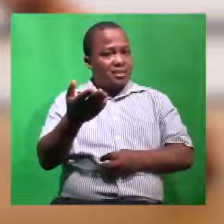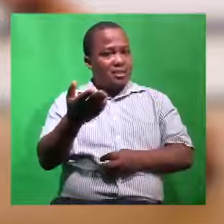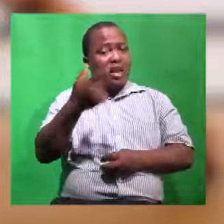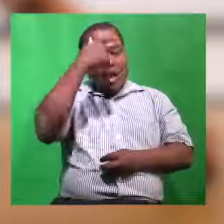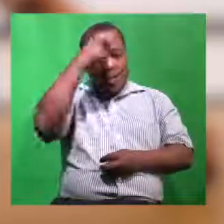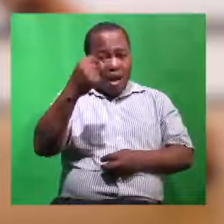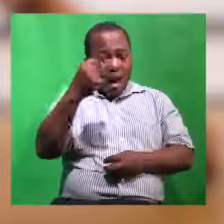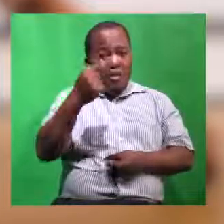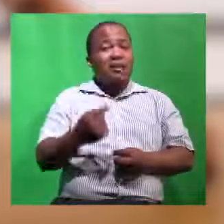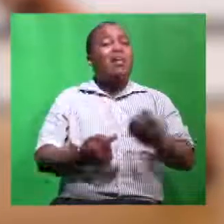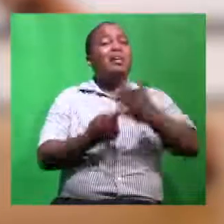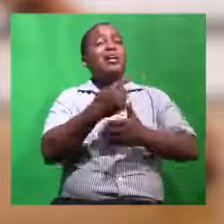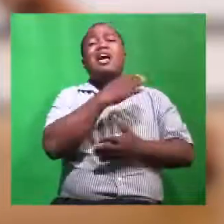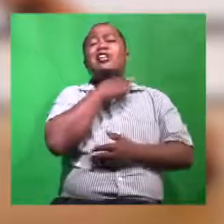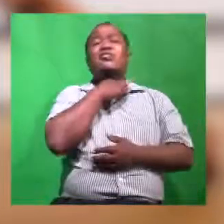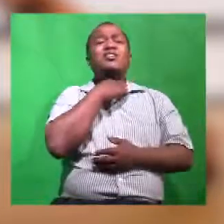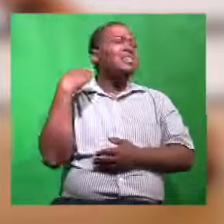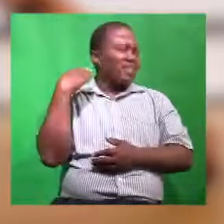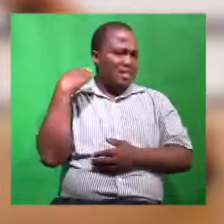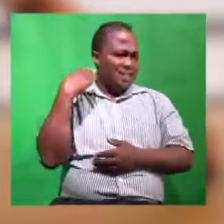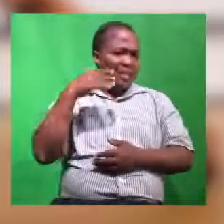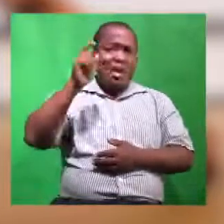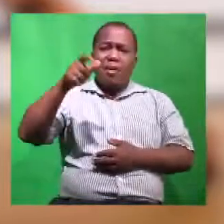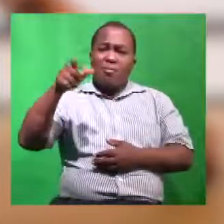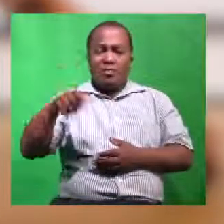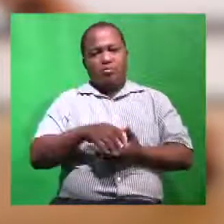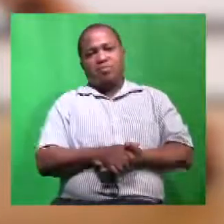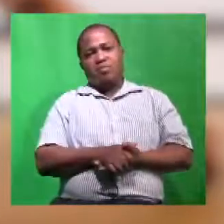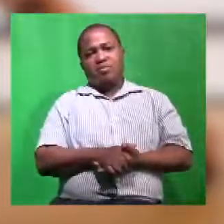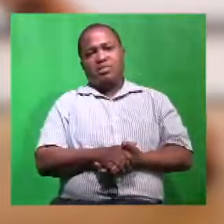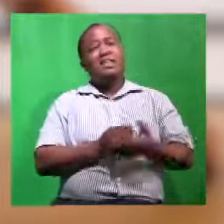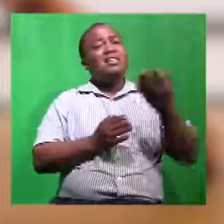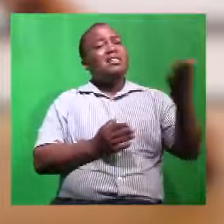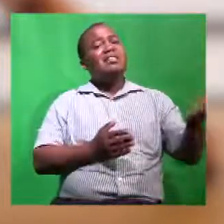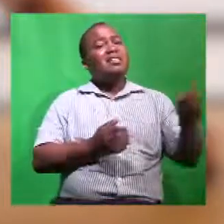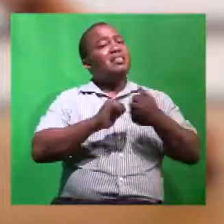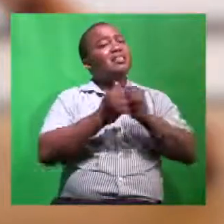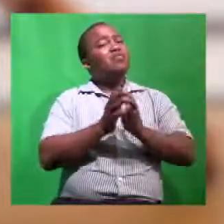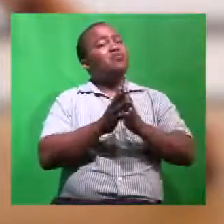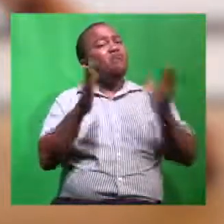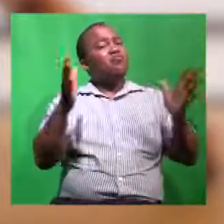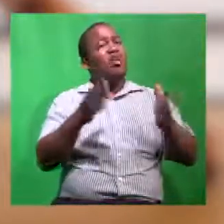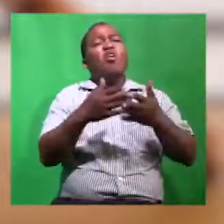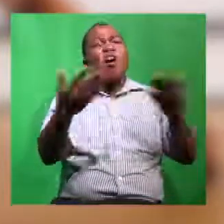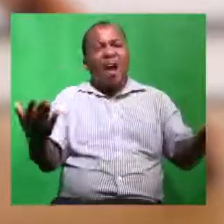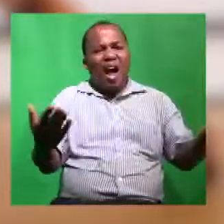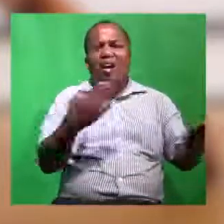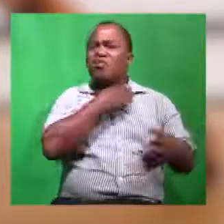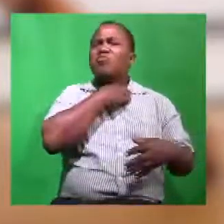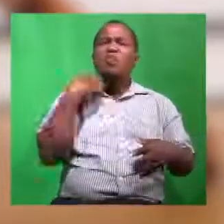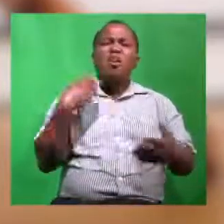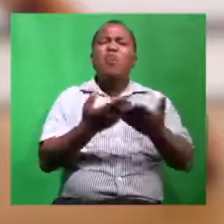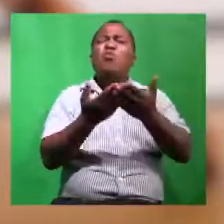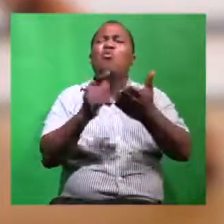belief, resulting to killing innocent people, and it is against the human right. It is really against the human right. Why you want to kill? Why you kill